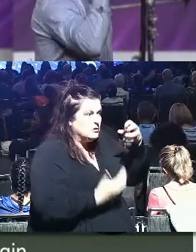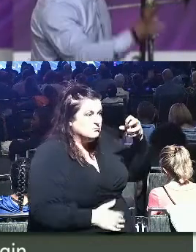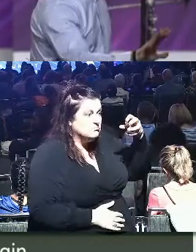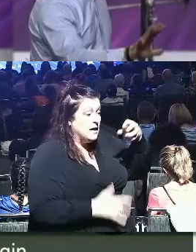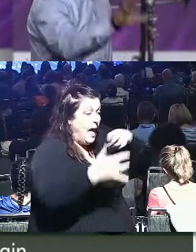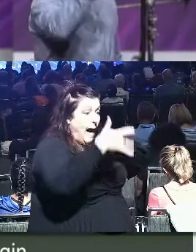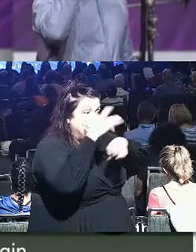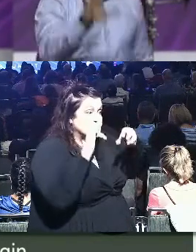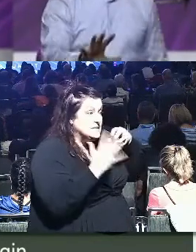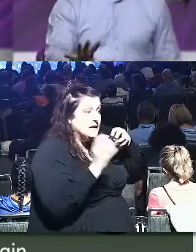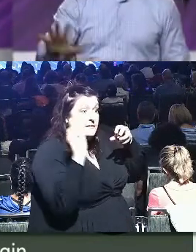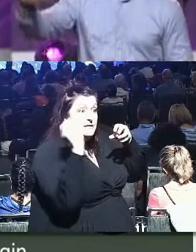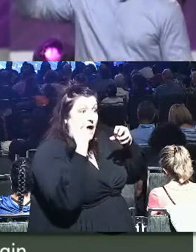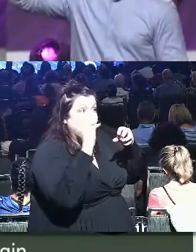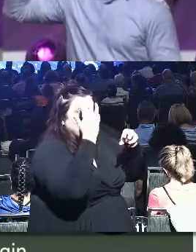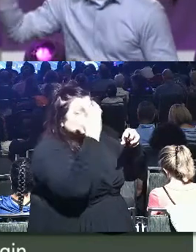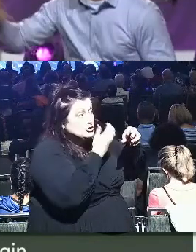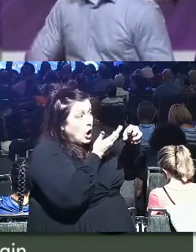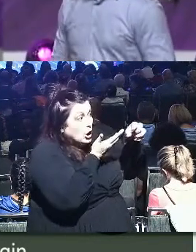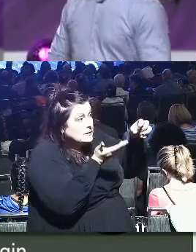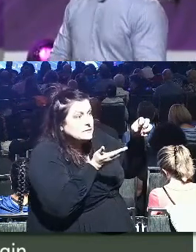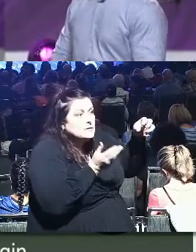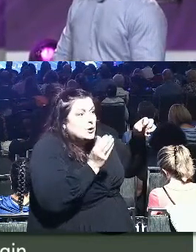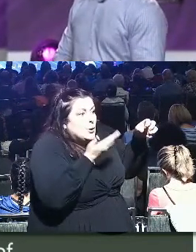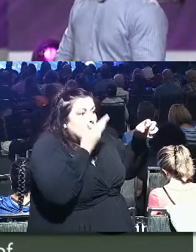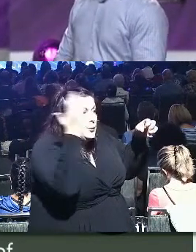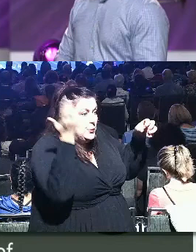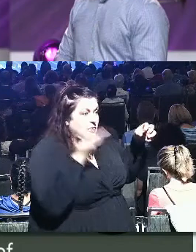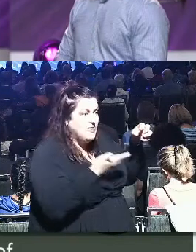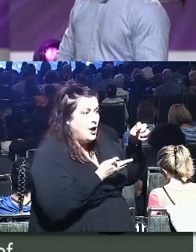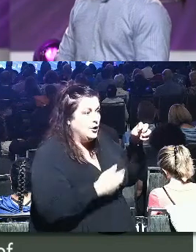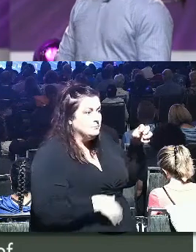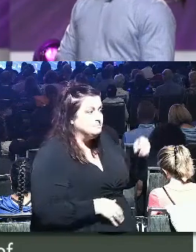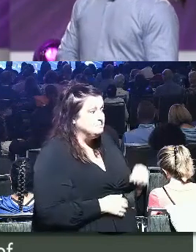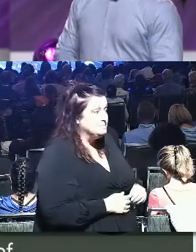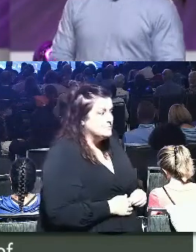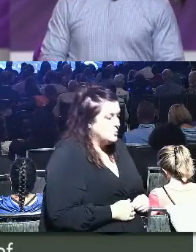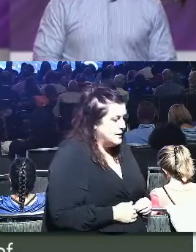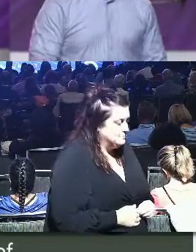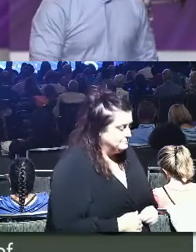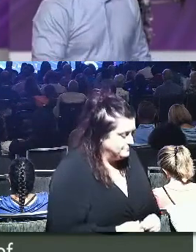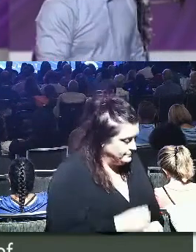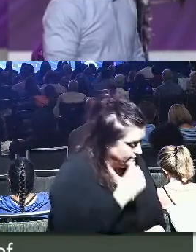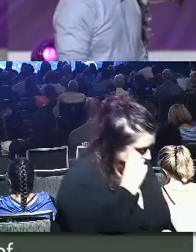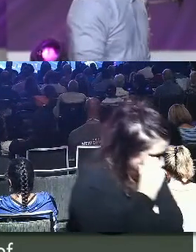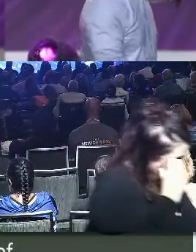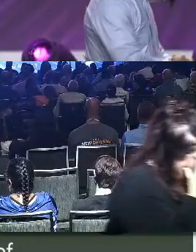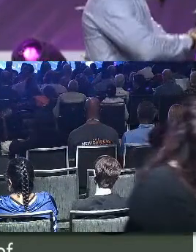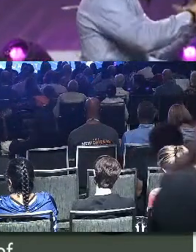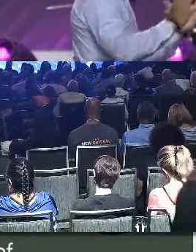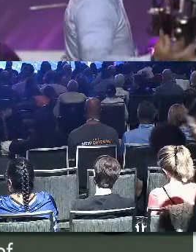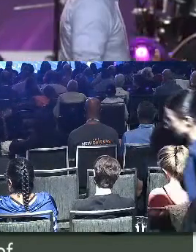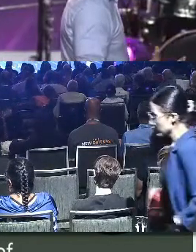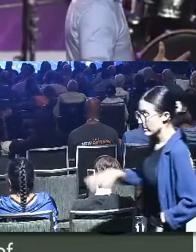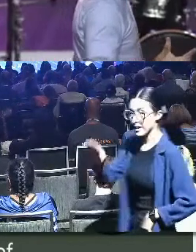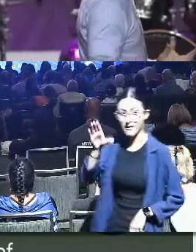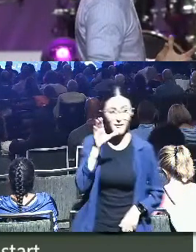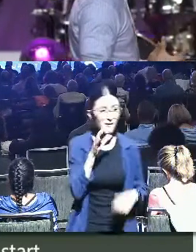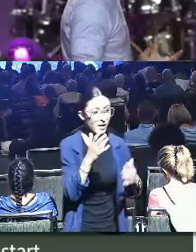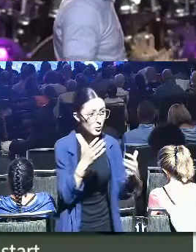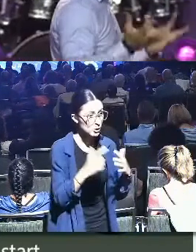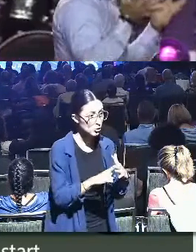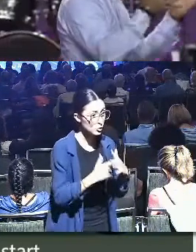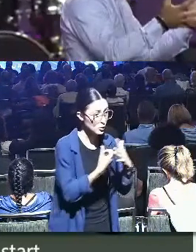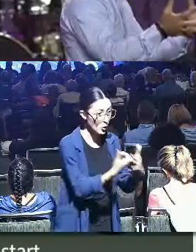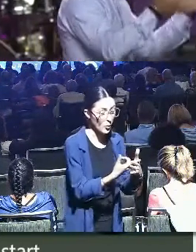empty void of darkness and nothingness, brothers and sisters. God wants to start with the impossible to show